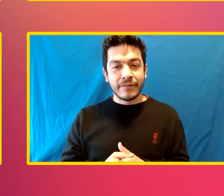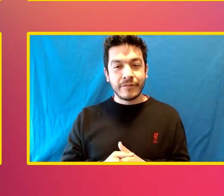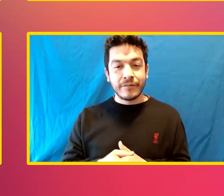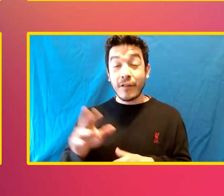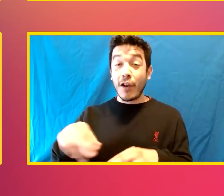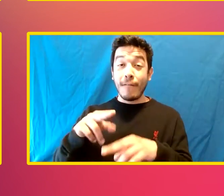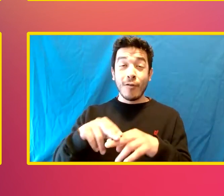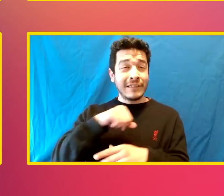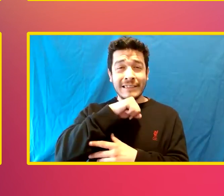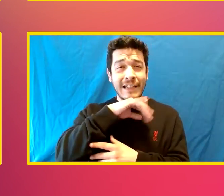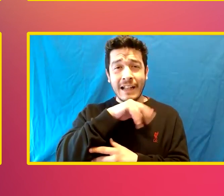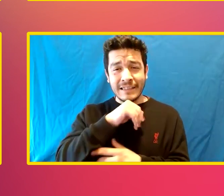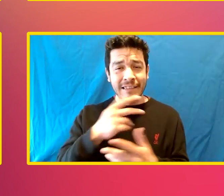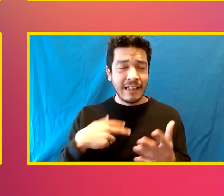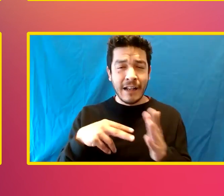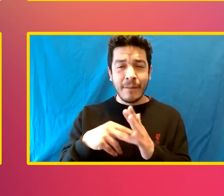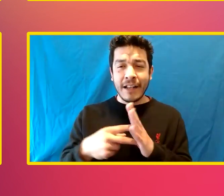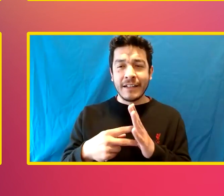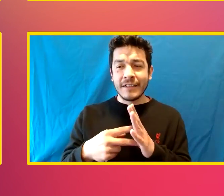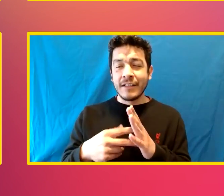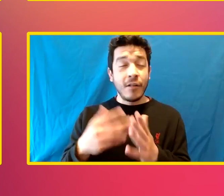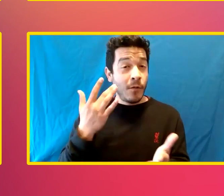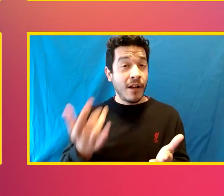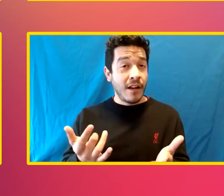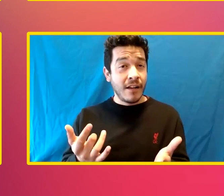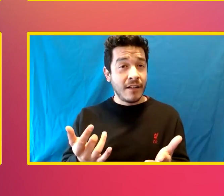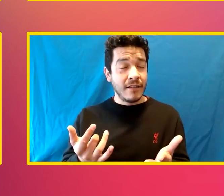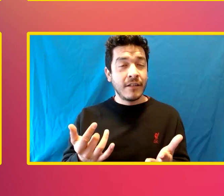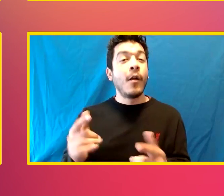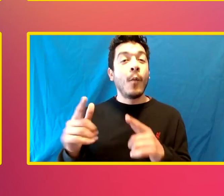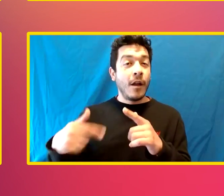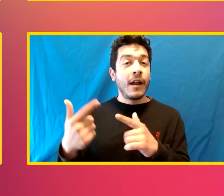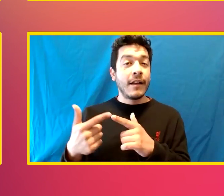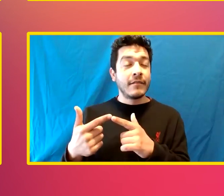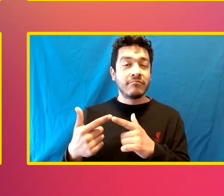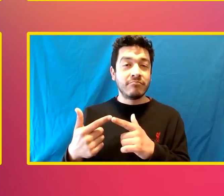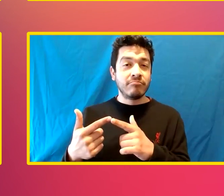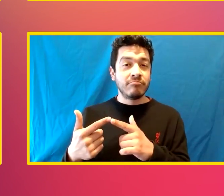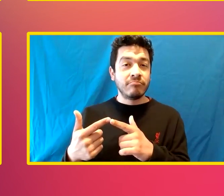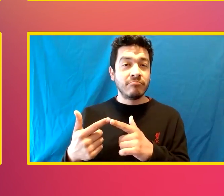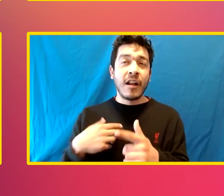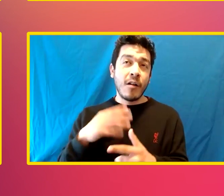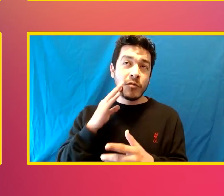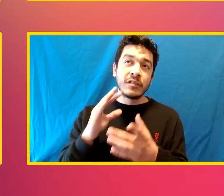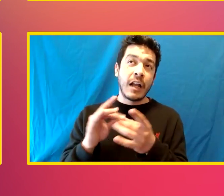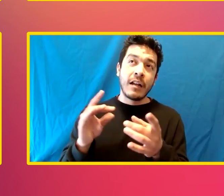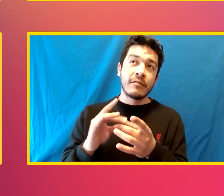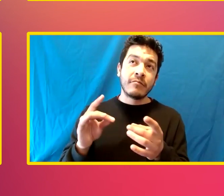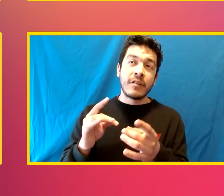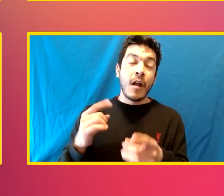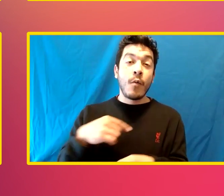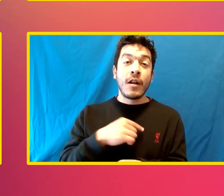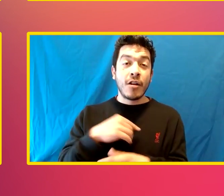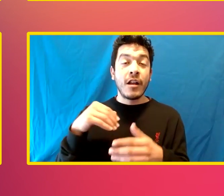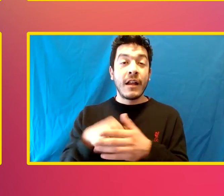it's nasty. I mean, Mm, it's nasty because when I would say we